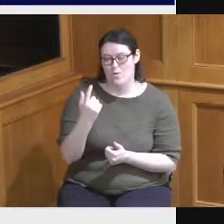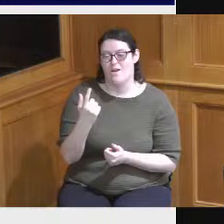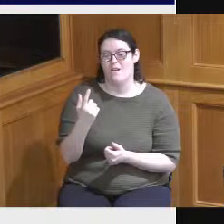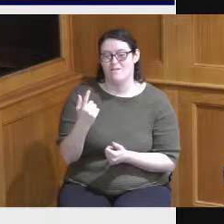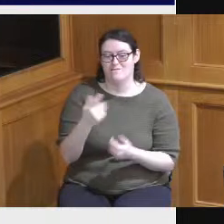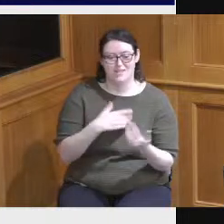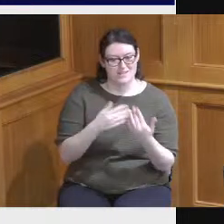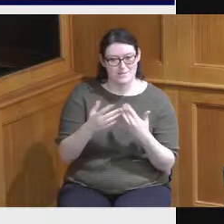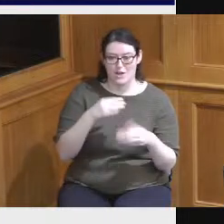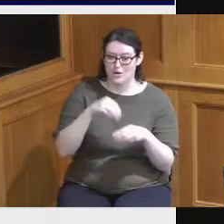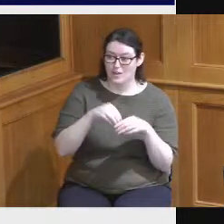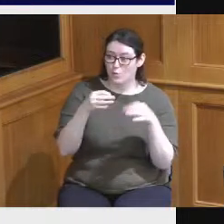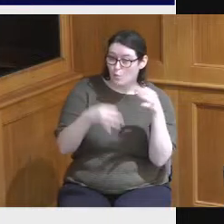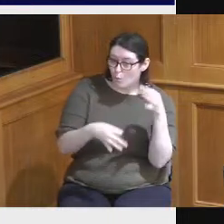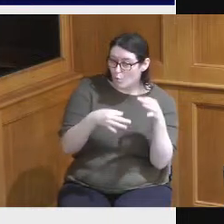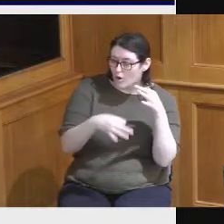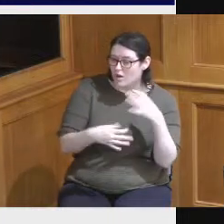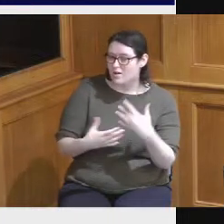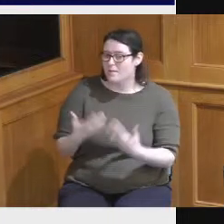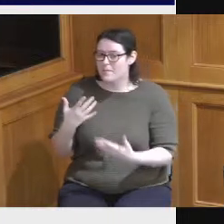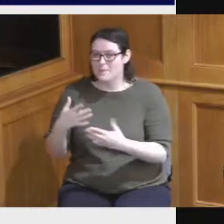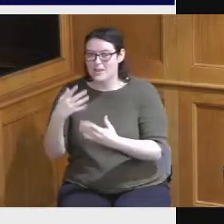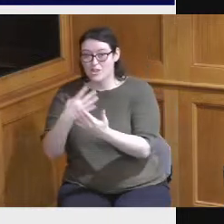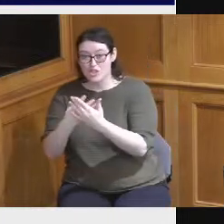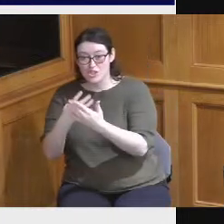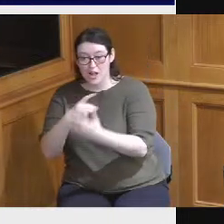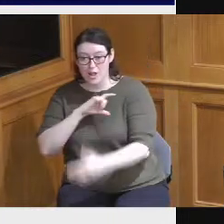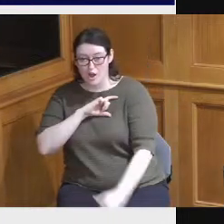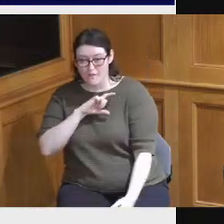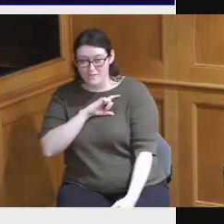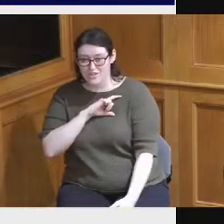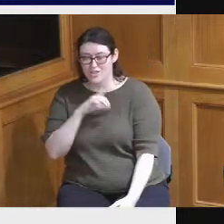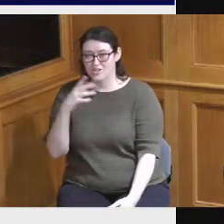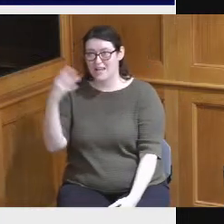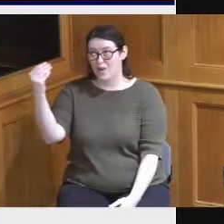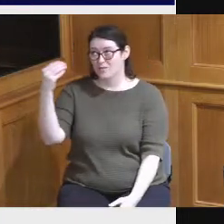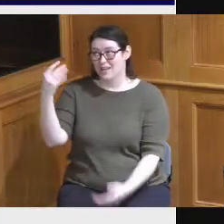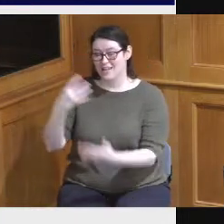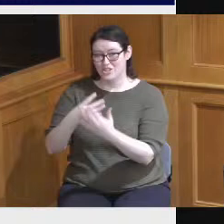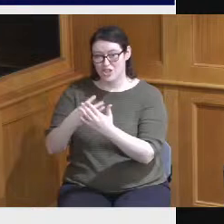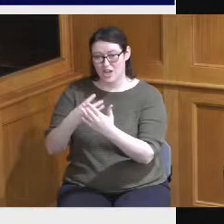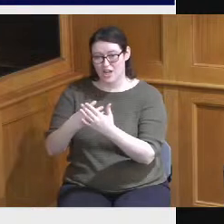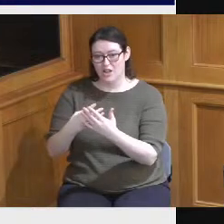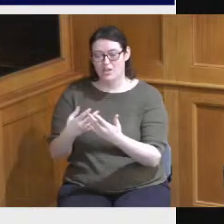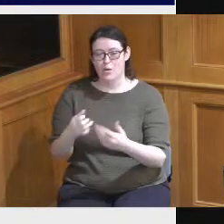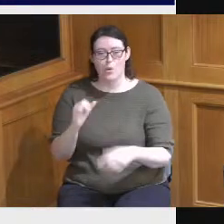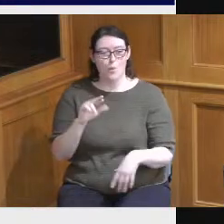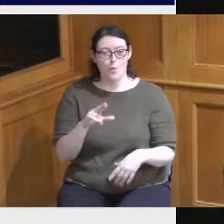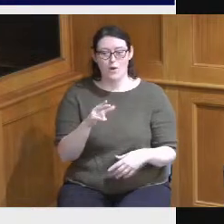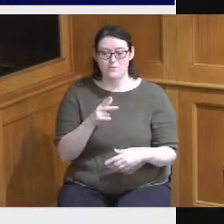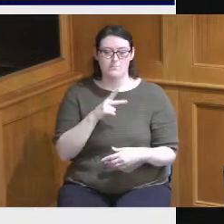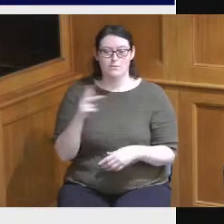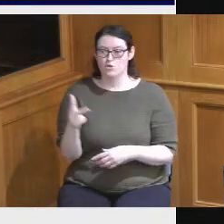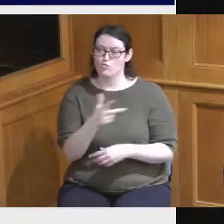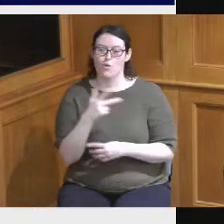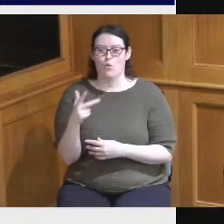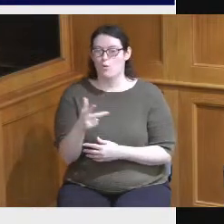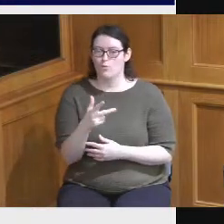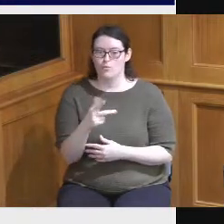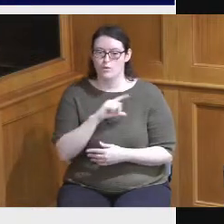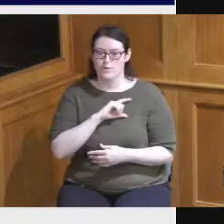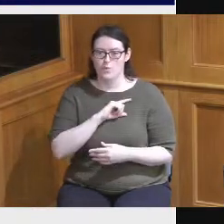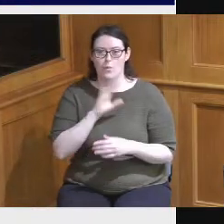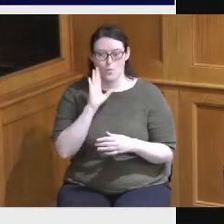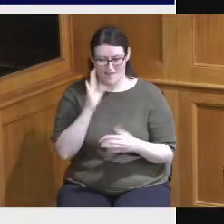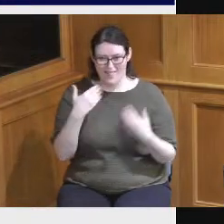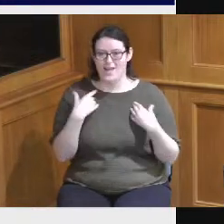whether it's in the courts, in the jail officers that are working outside of the jail, or our patrol deputies, everyone will have a body